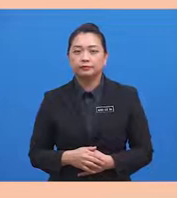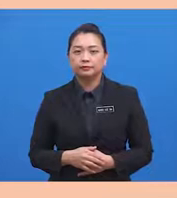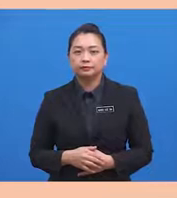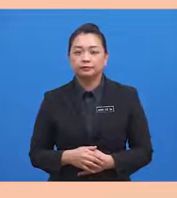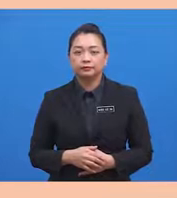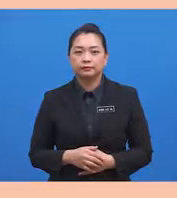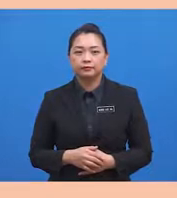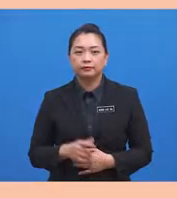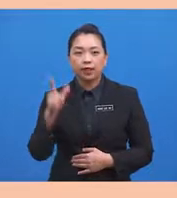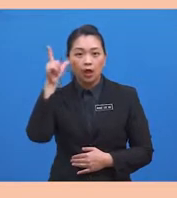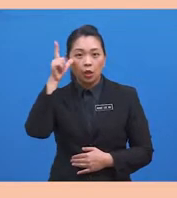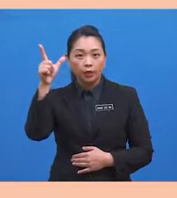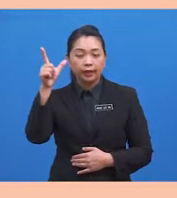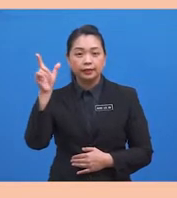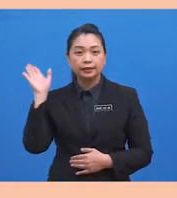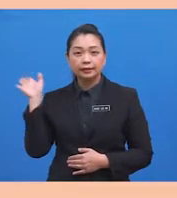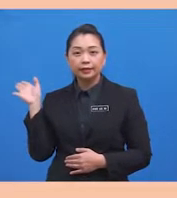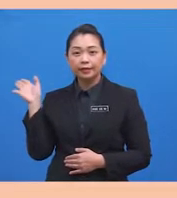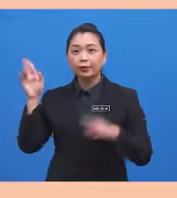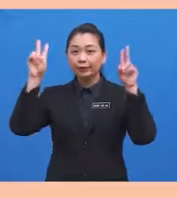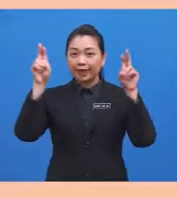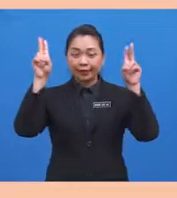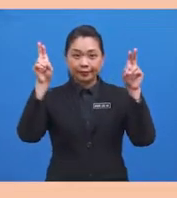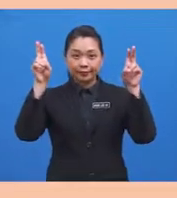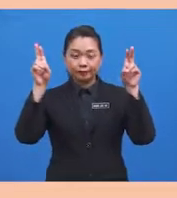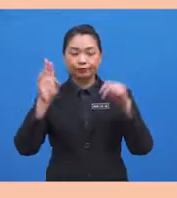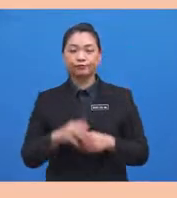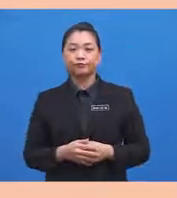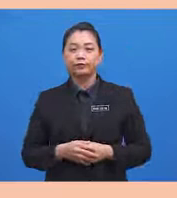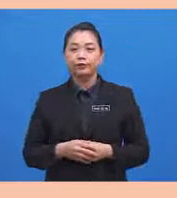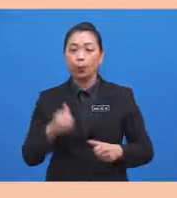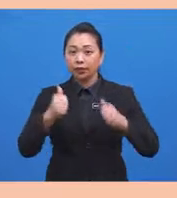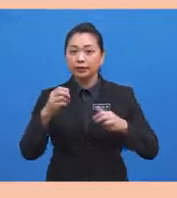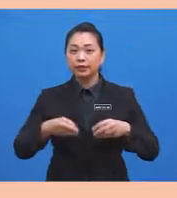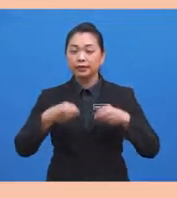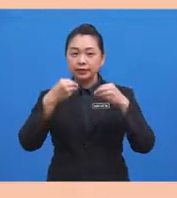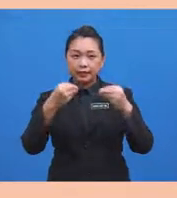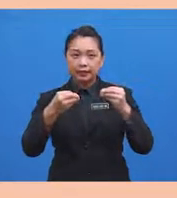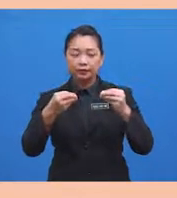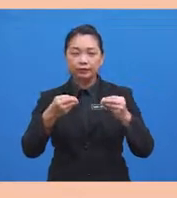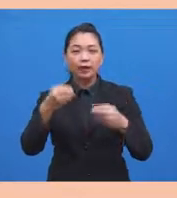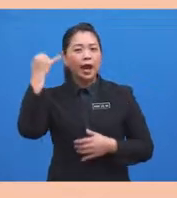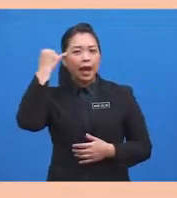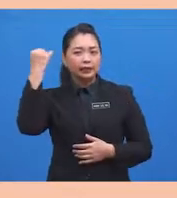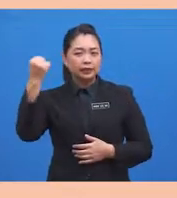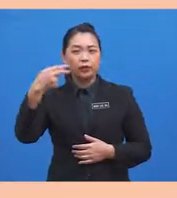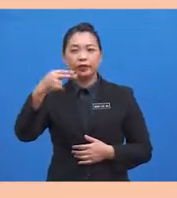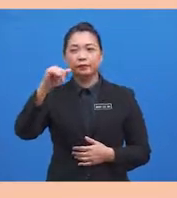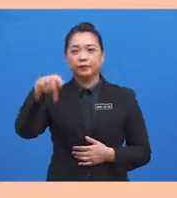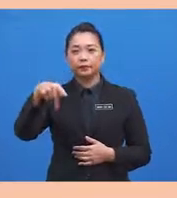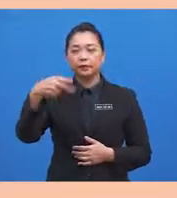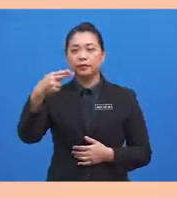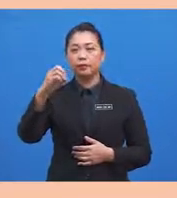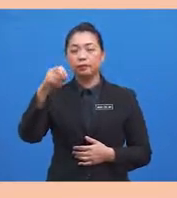the title. More than just beats and rhymes, which gives you an idea that hip-hop is